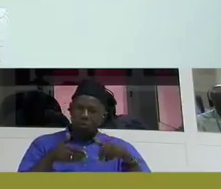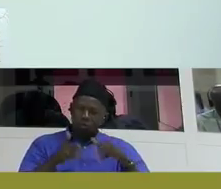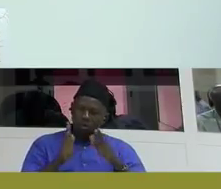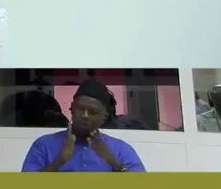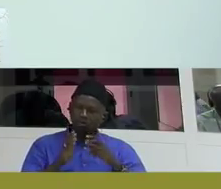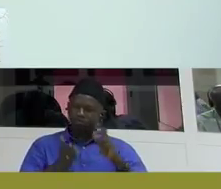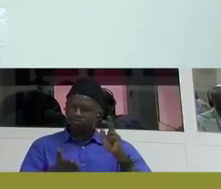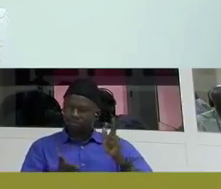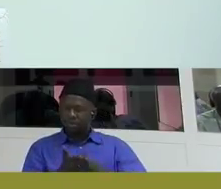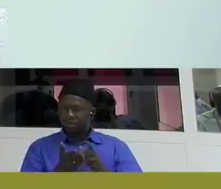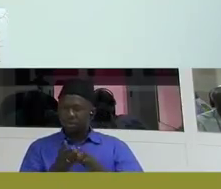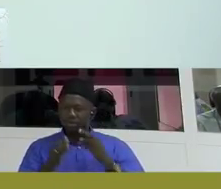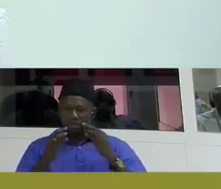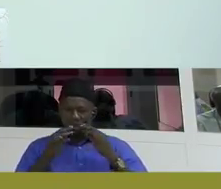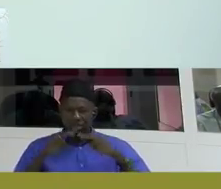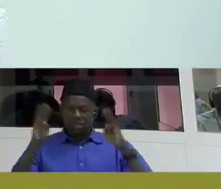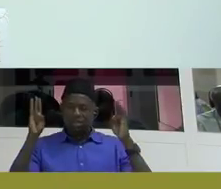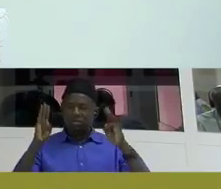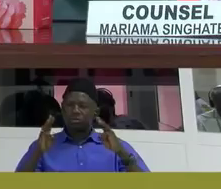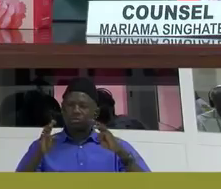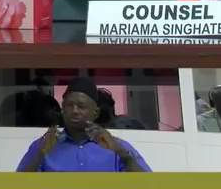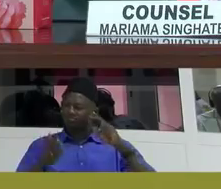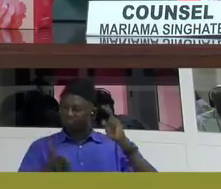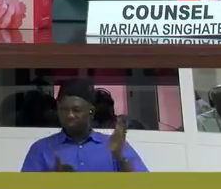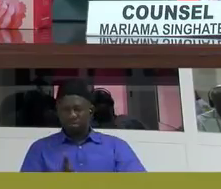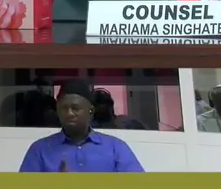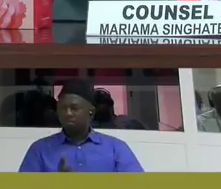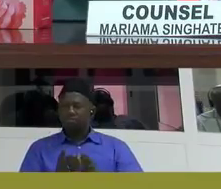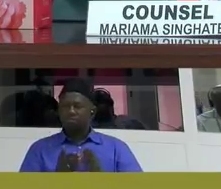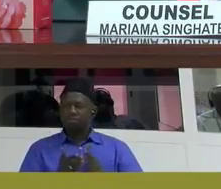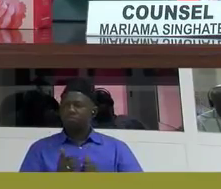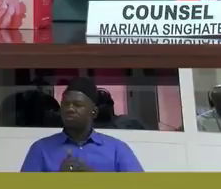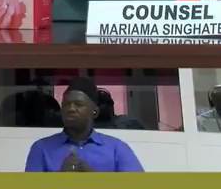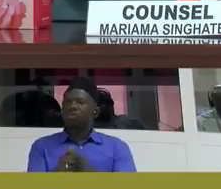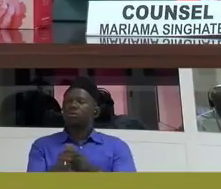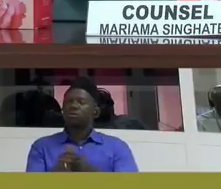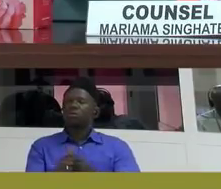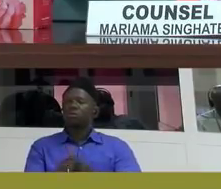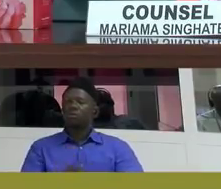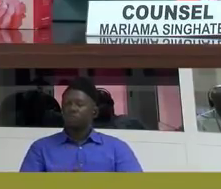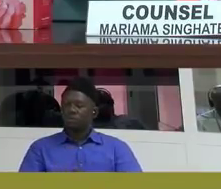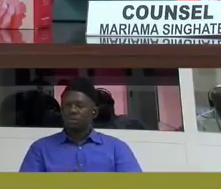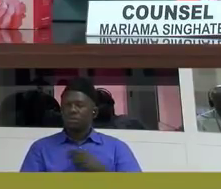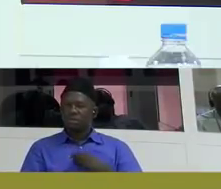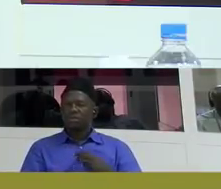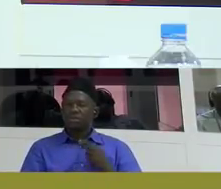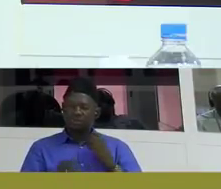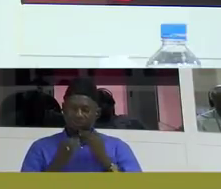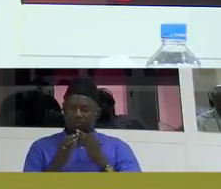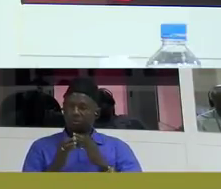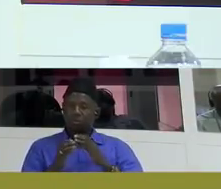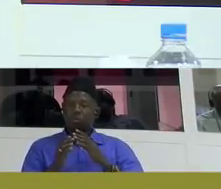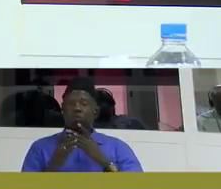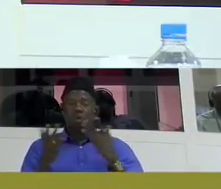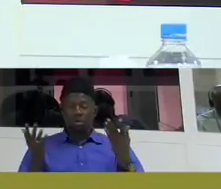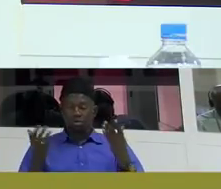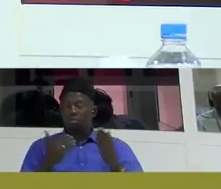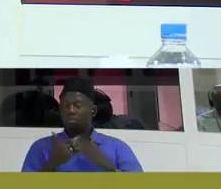this declaration. That was the sole objective, and it featured well at the meeting.